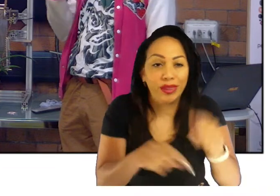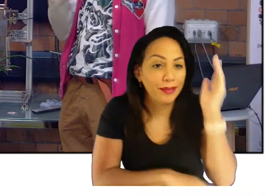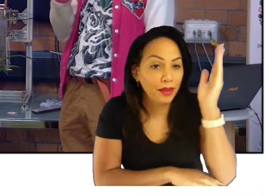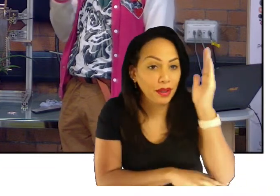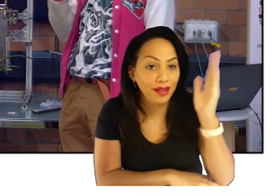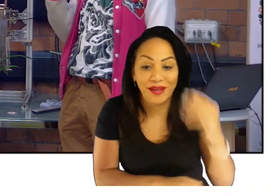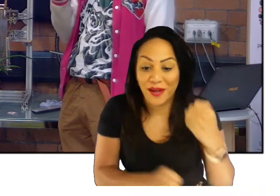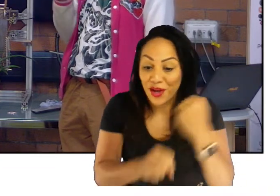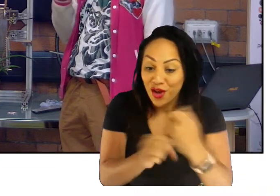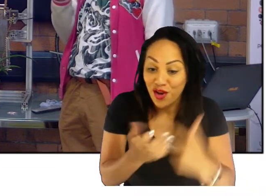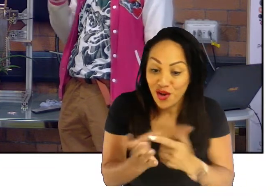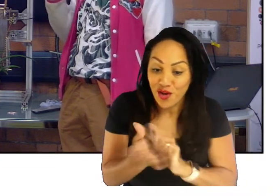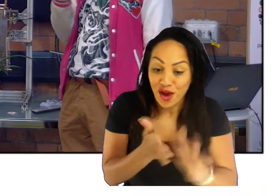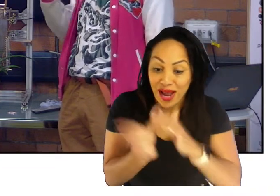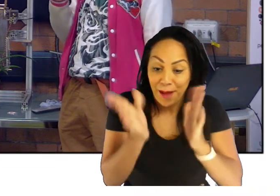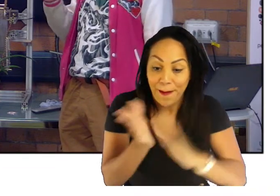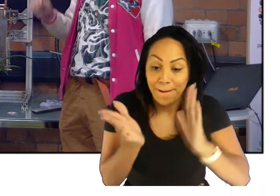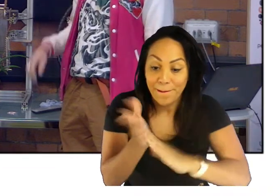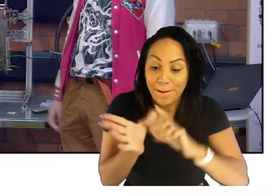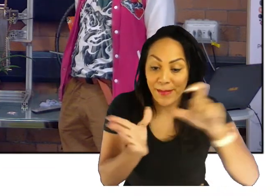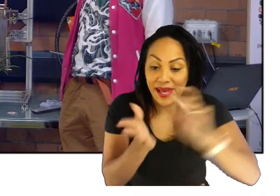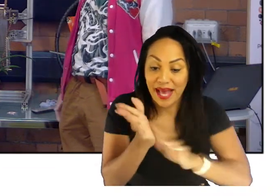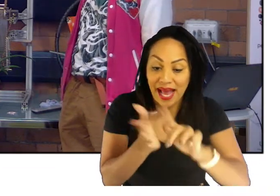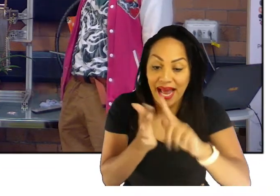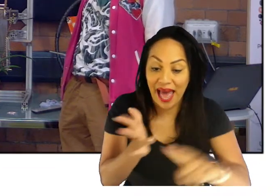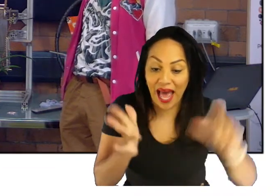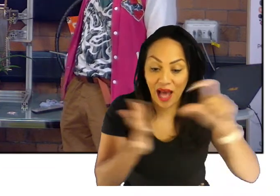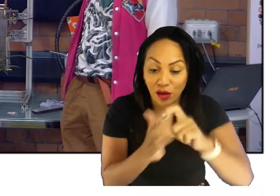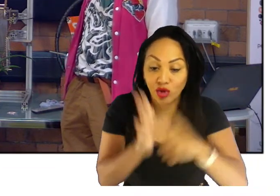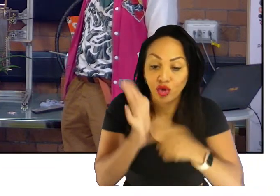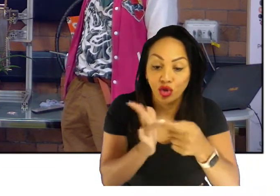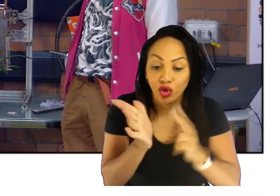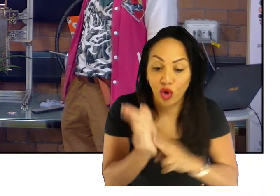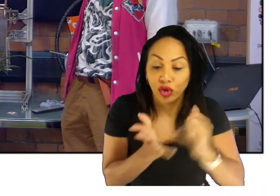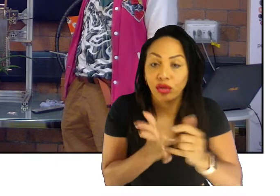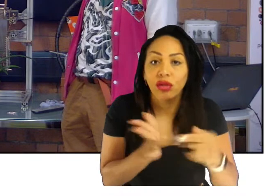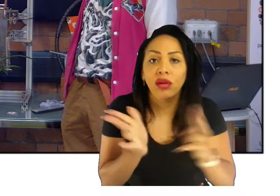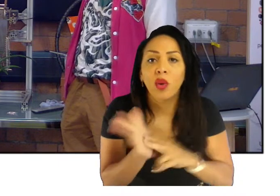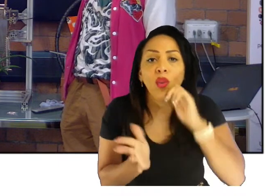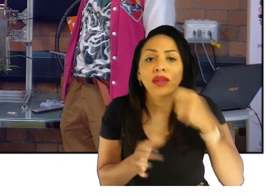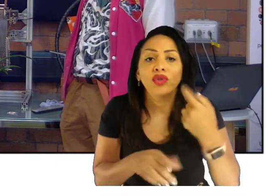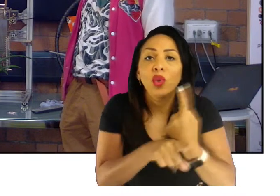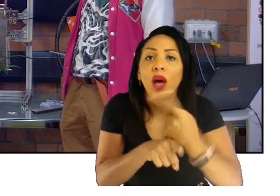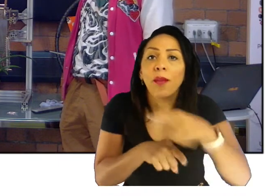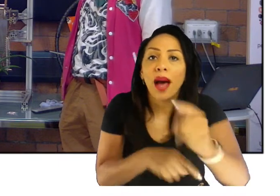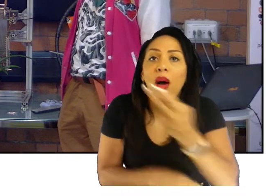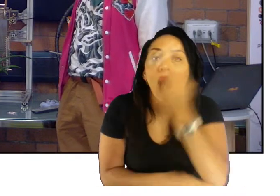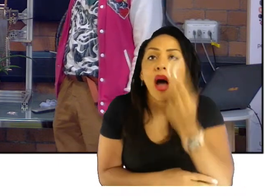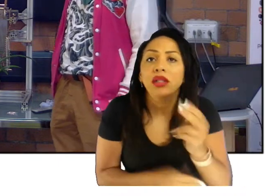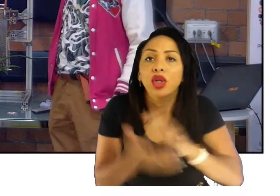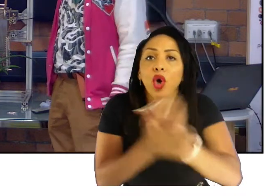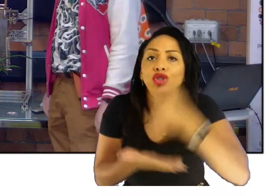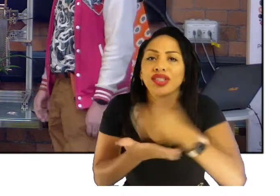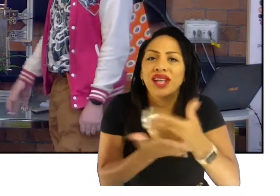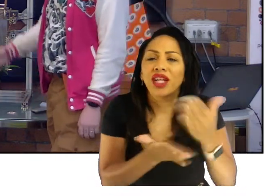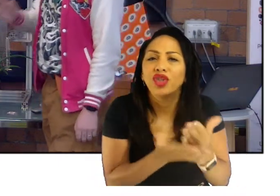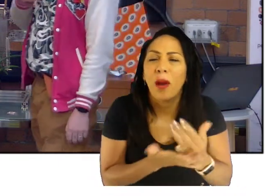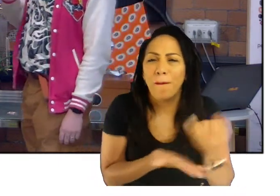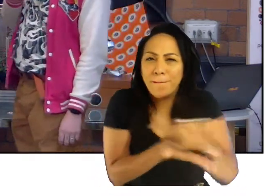MacLeod Johnson, who's going to talk to us about poor wellbeing in the arts and culture sector and what we can do about it. So over to you,